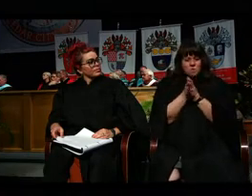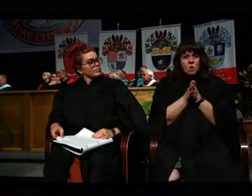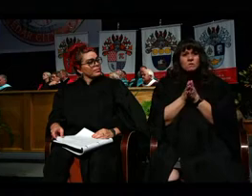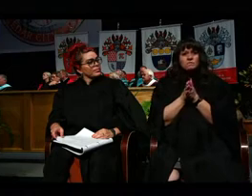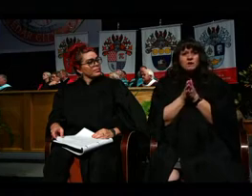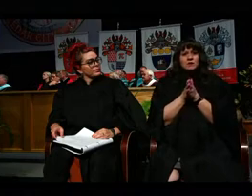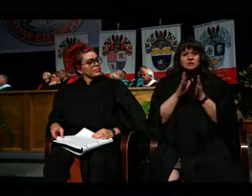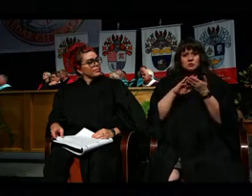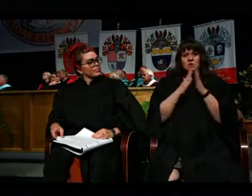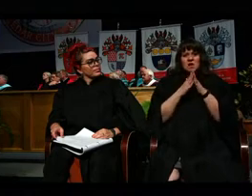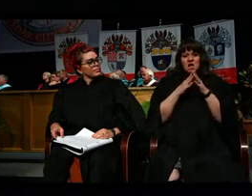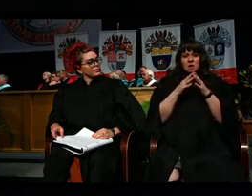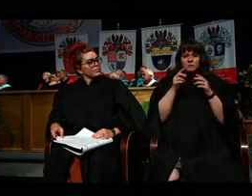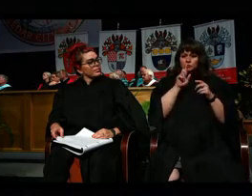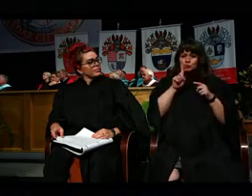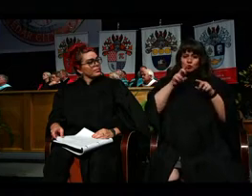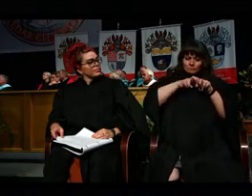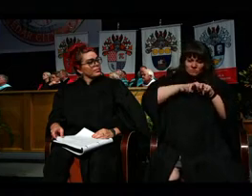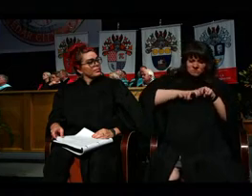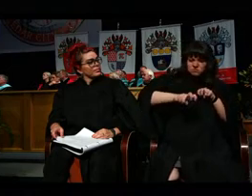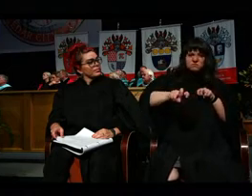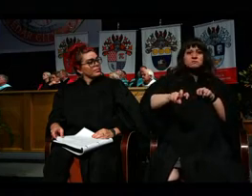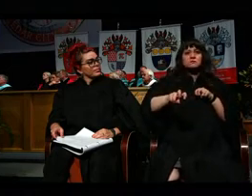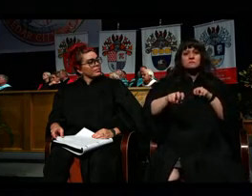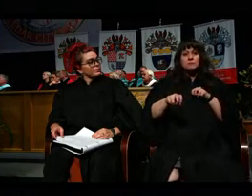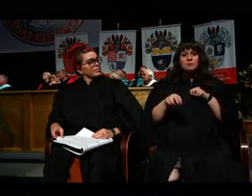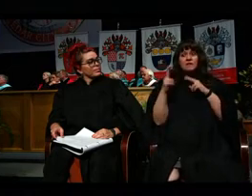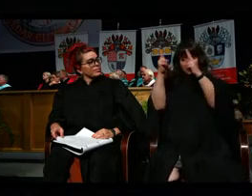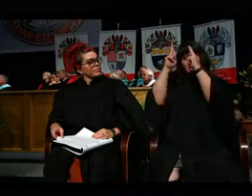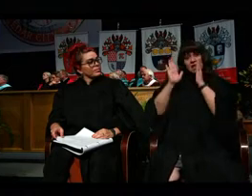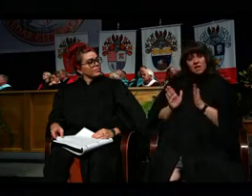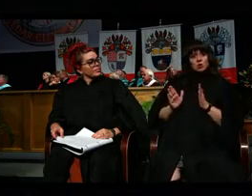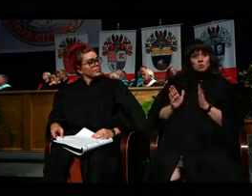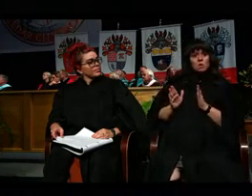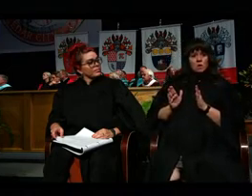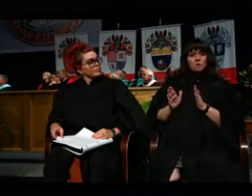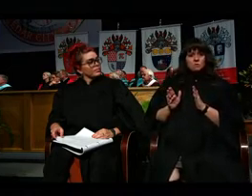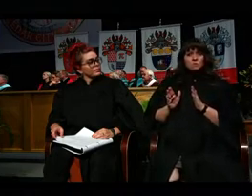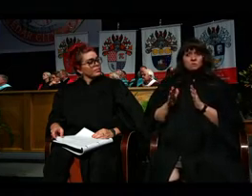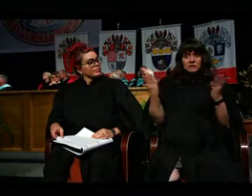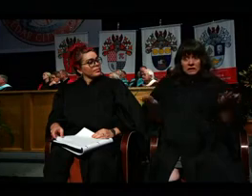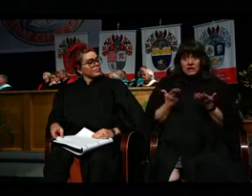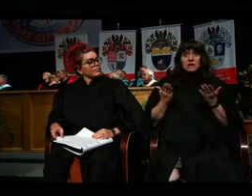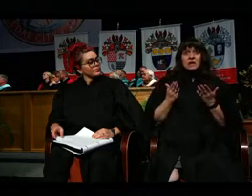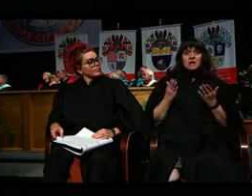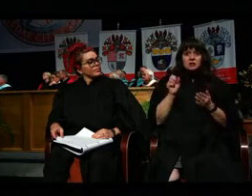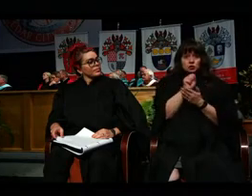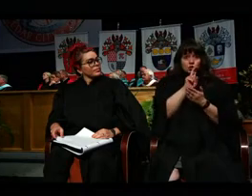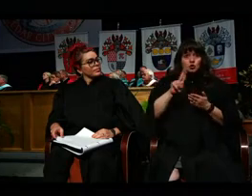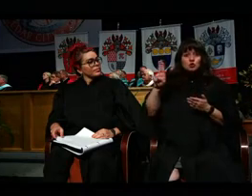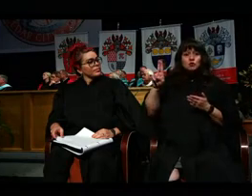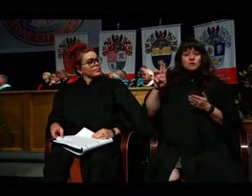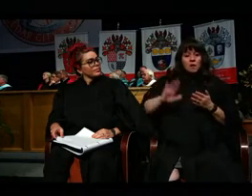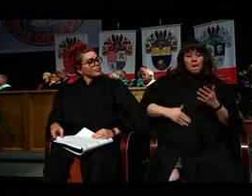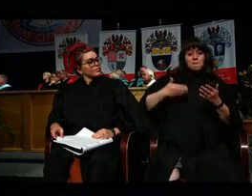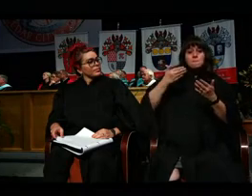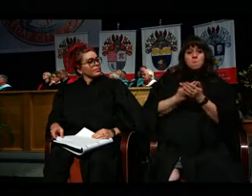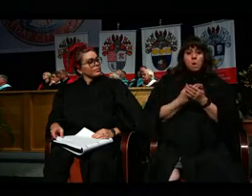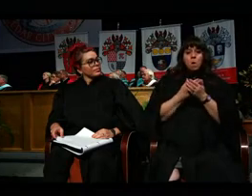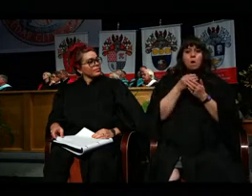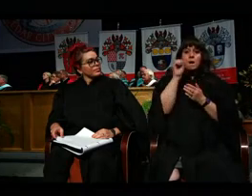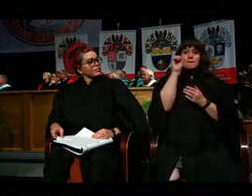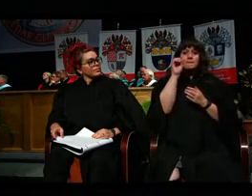right. These pioneers are heroes. This is a university born of